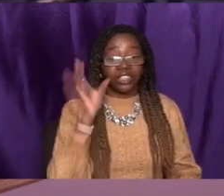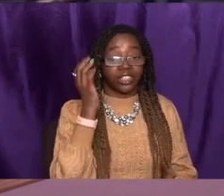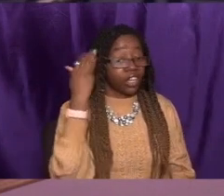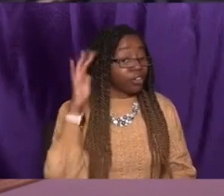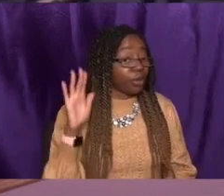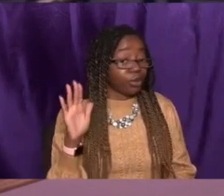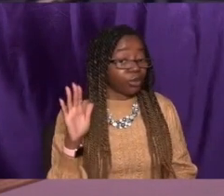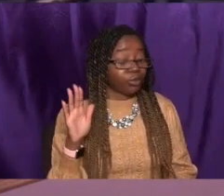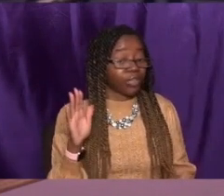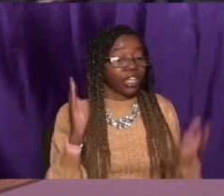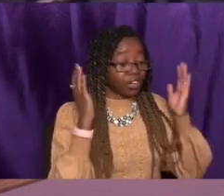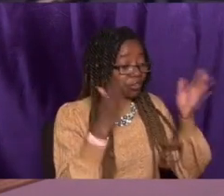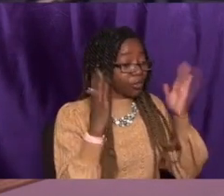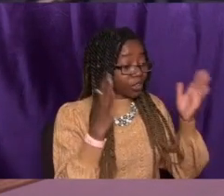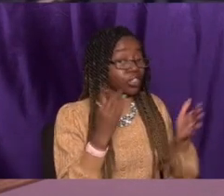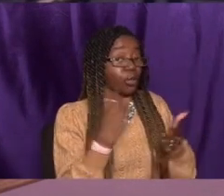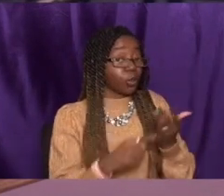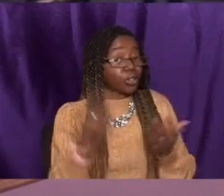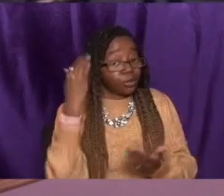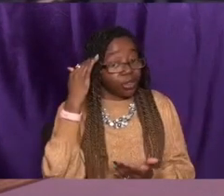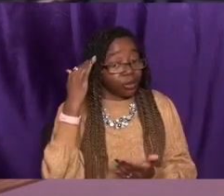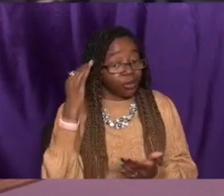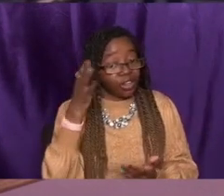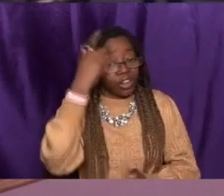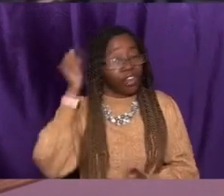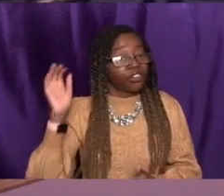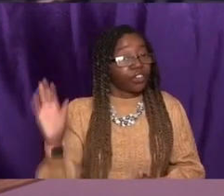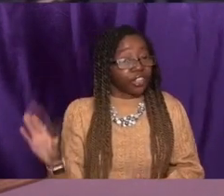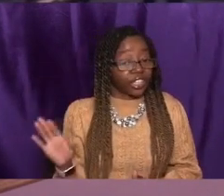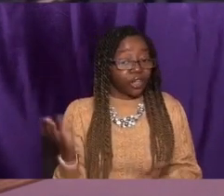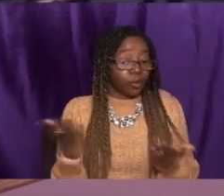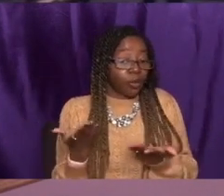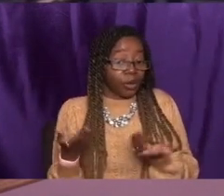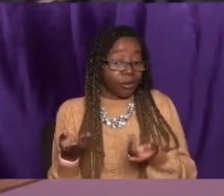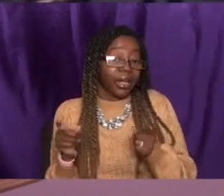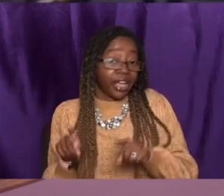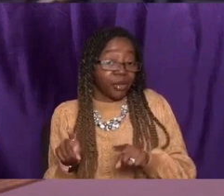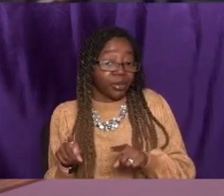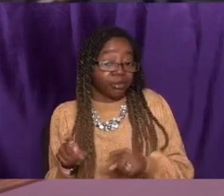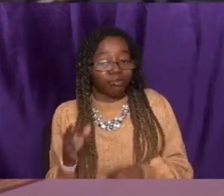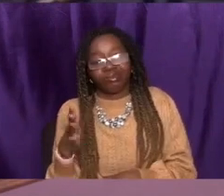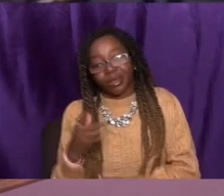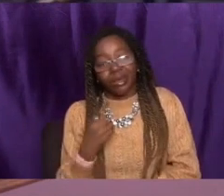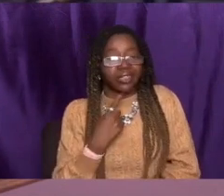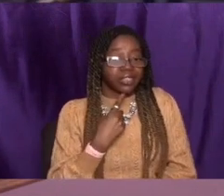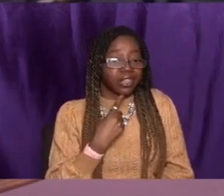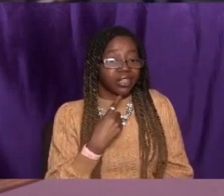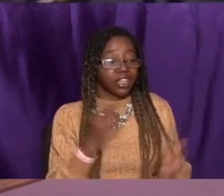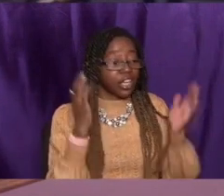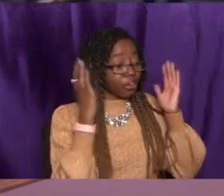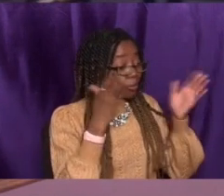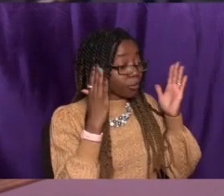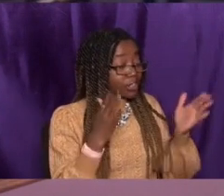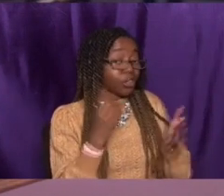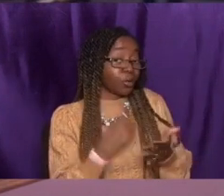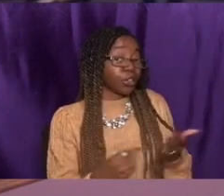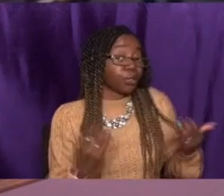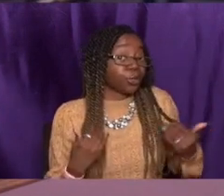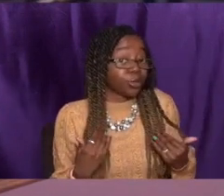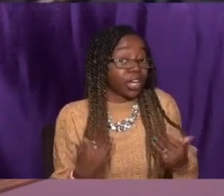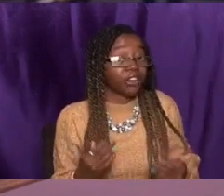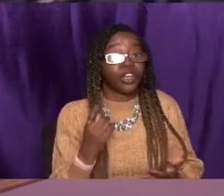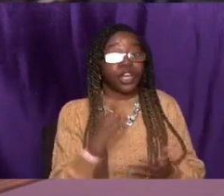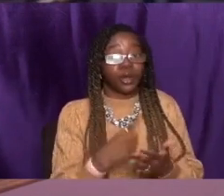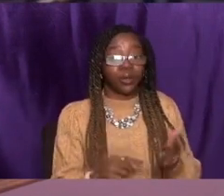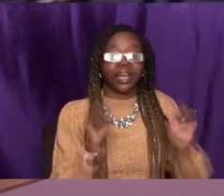and get your eyes on what you know. Get your eyes off of what might happen or what they might say and look at what you do have and what